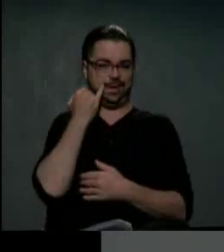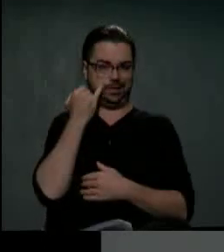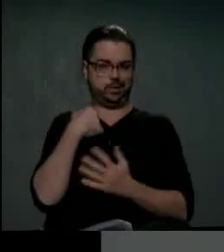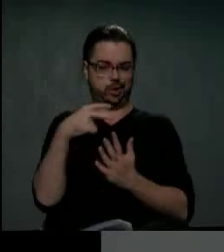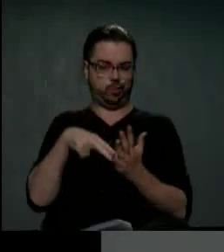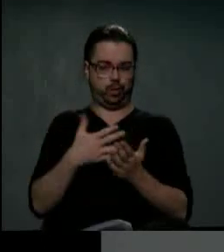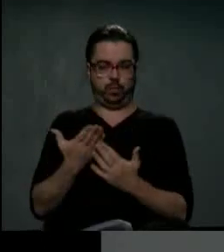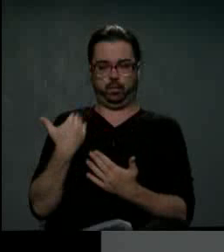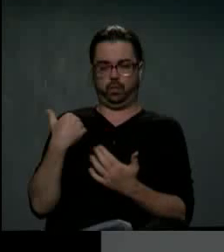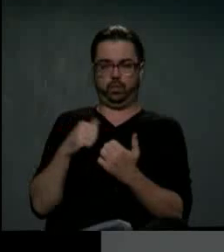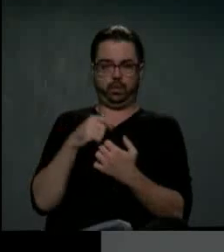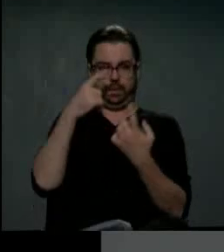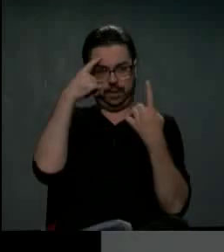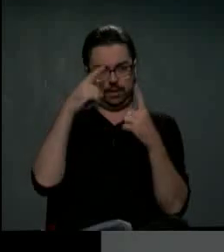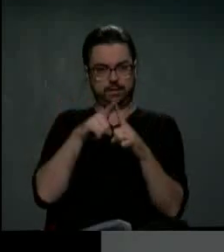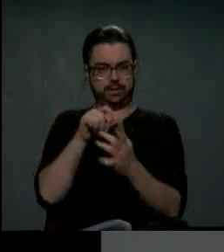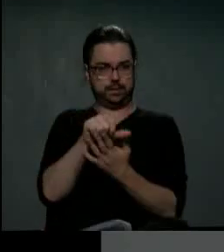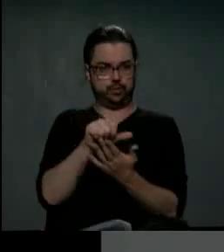right. Are they denying?